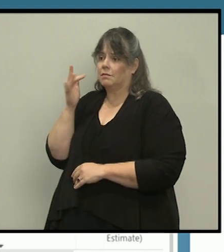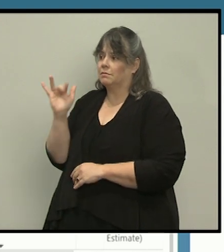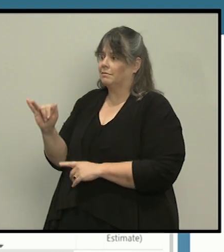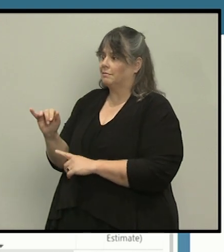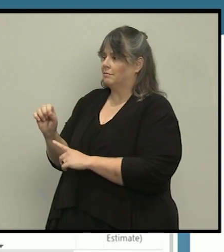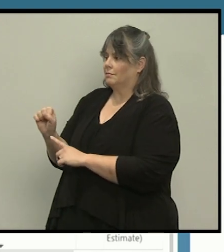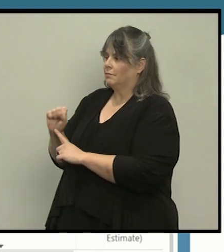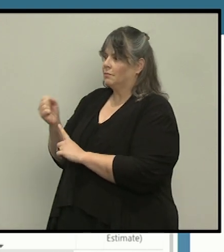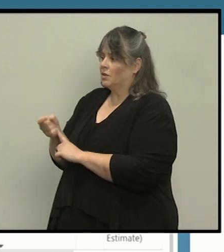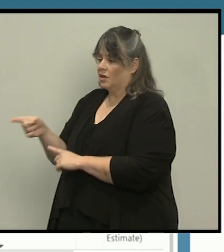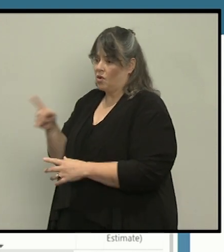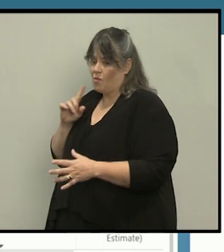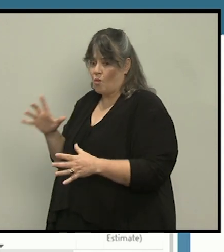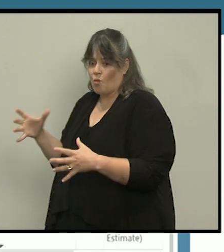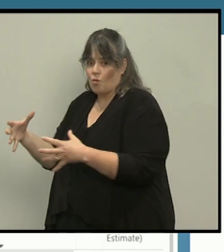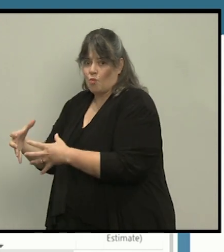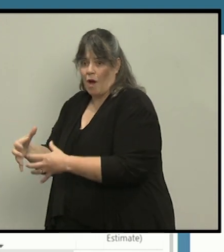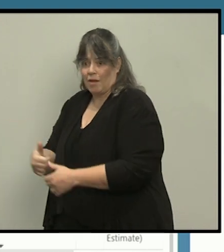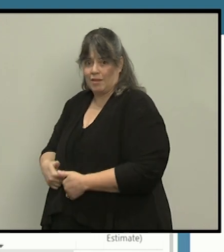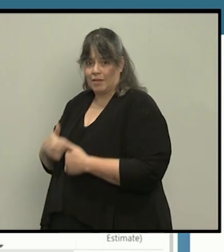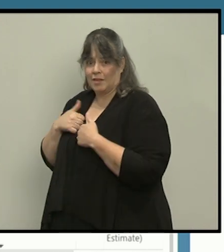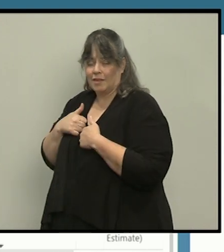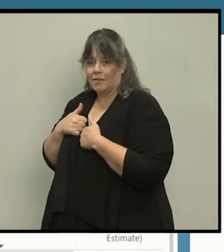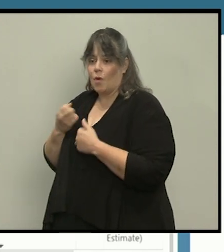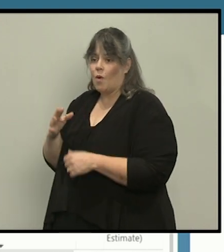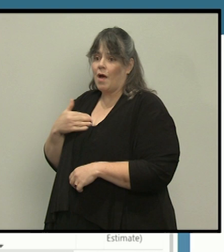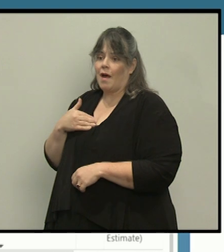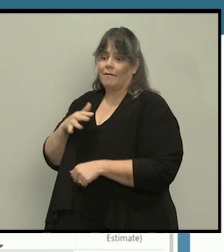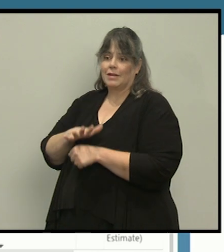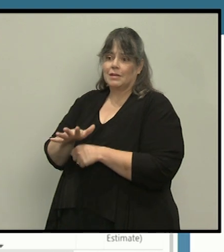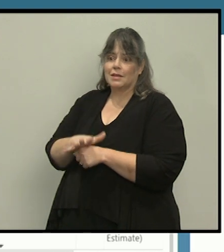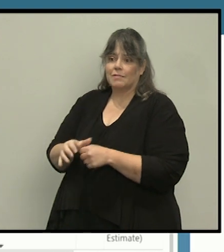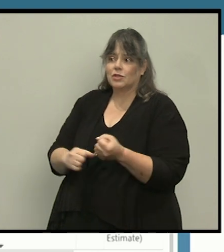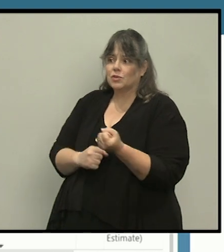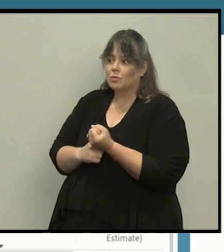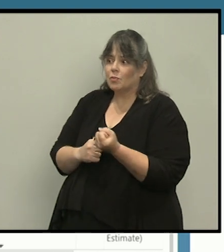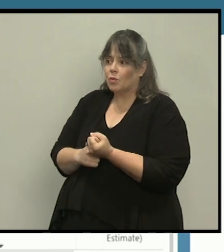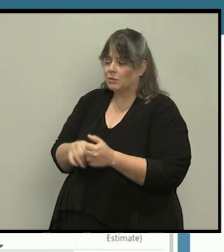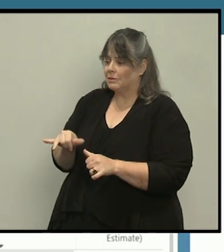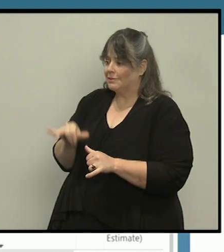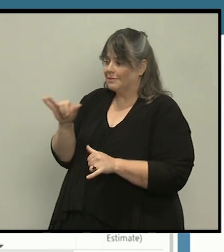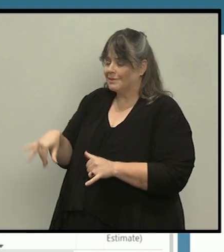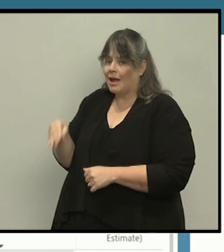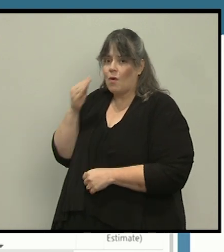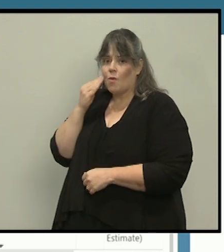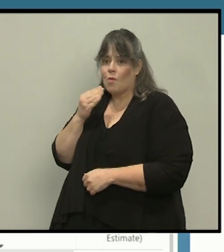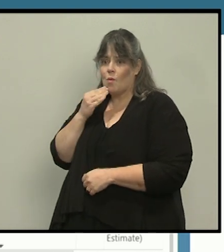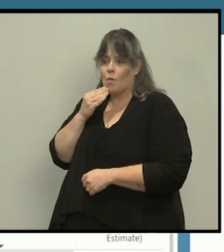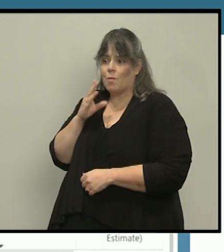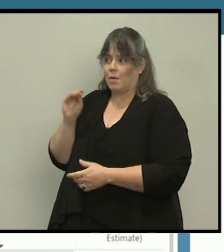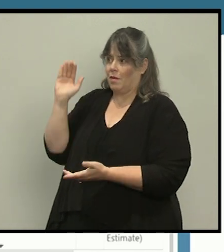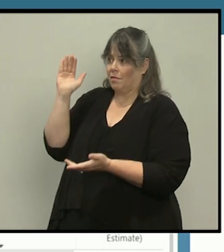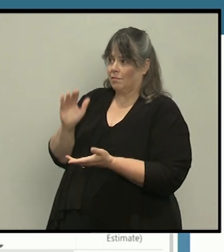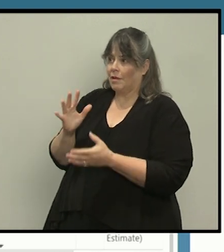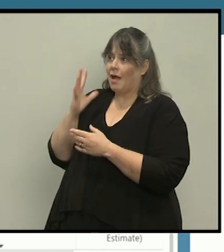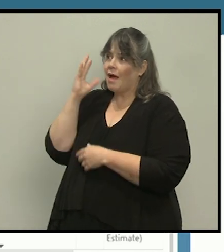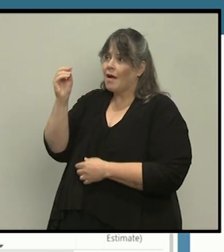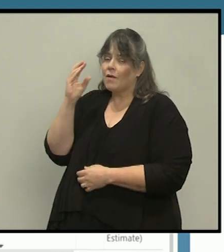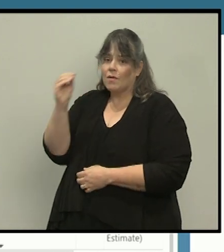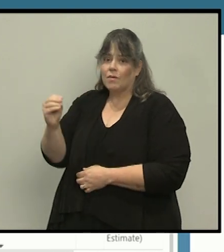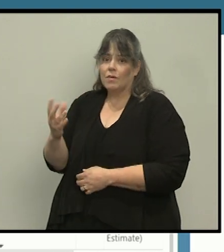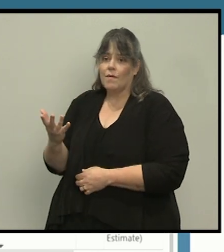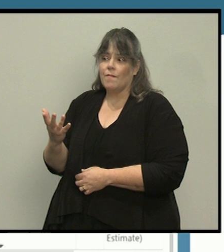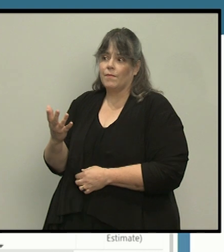living in crowded conditions and whether they have sufficient support to stay at home and reduce their outings. The